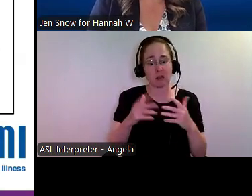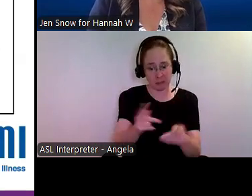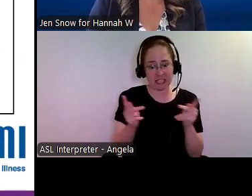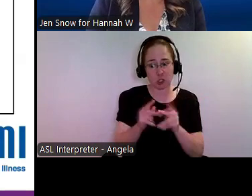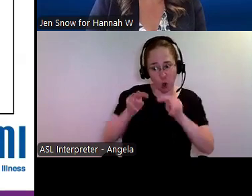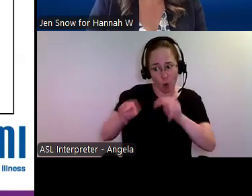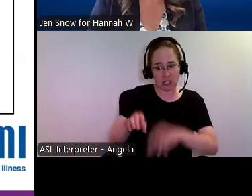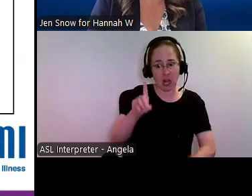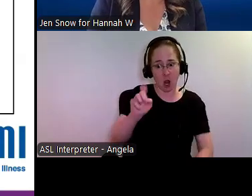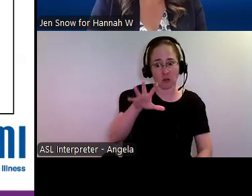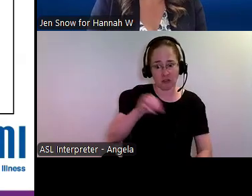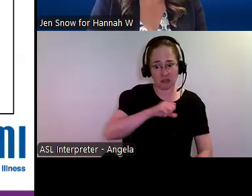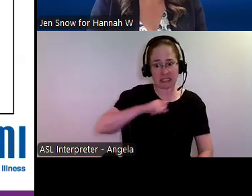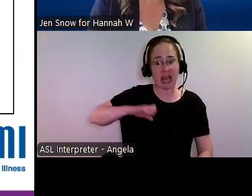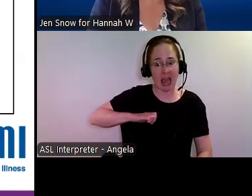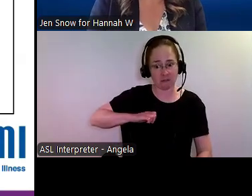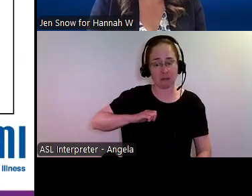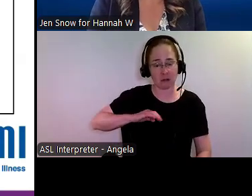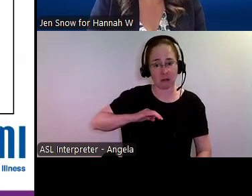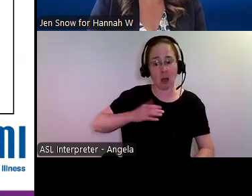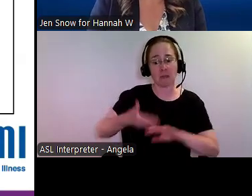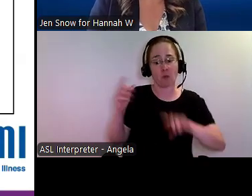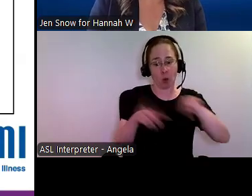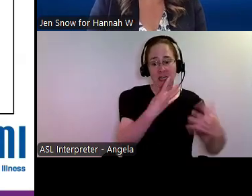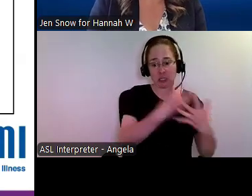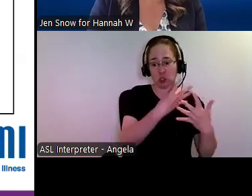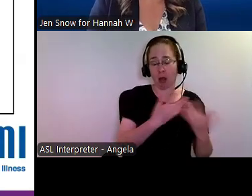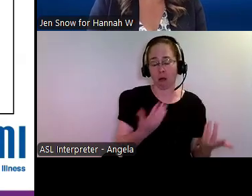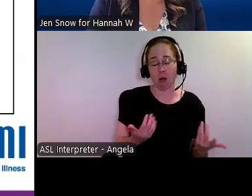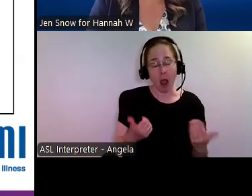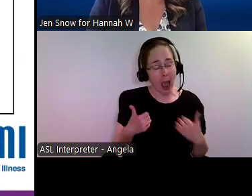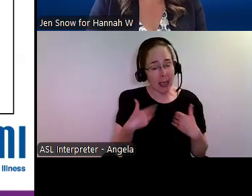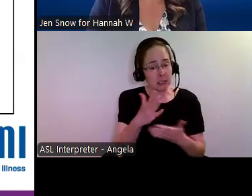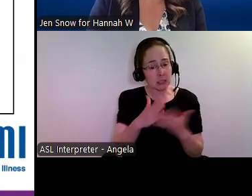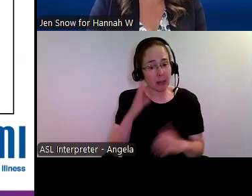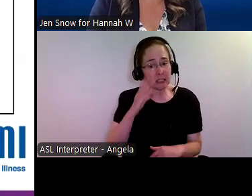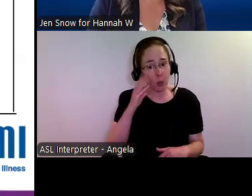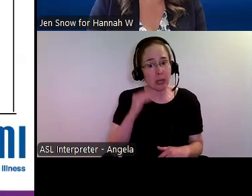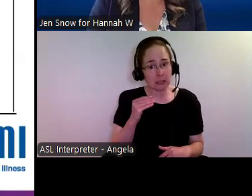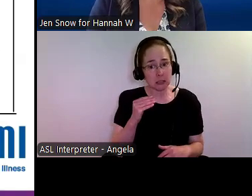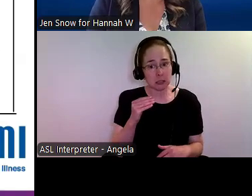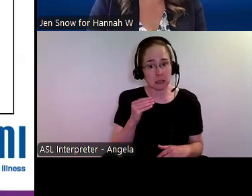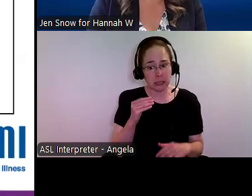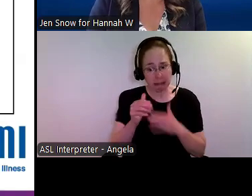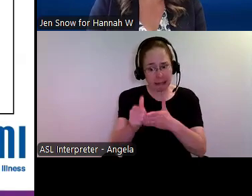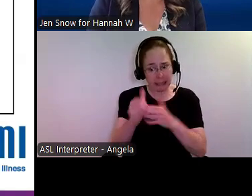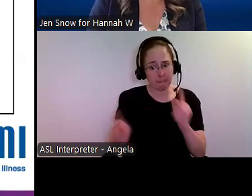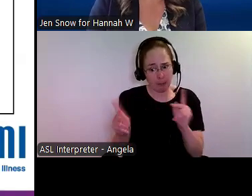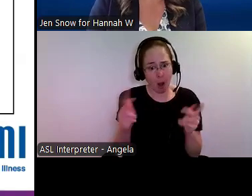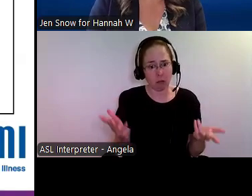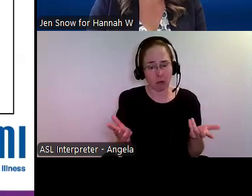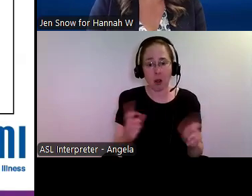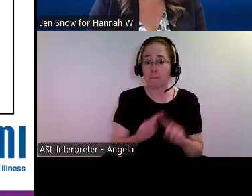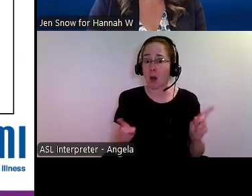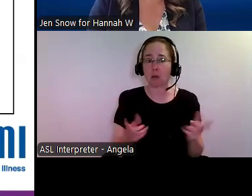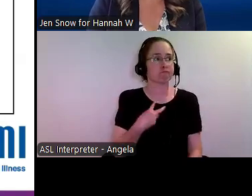overseeing 150 staff before I went to jail. So I have some experience in leading people, but I